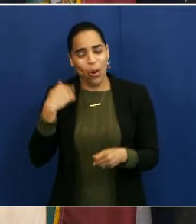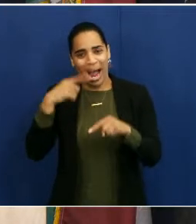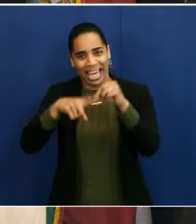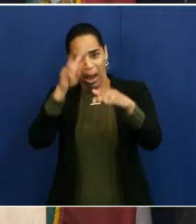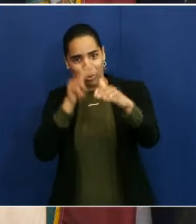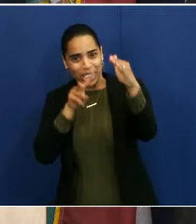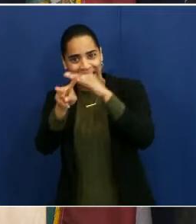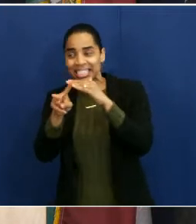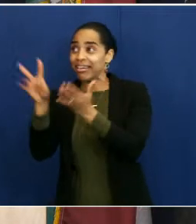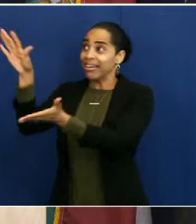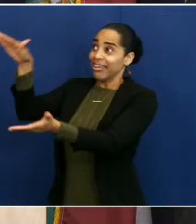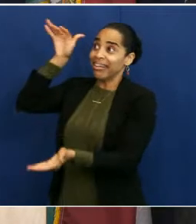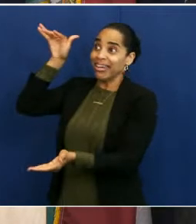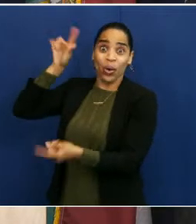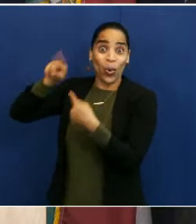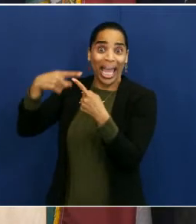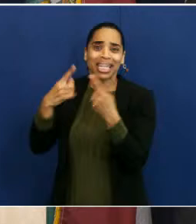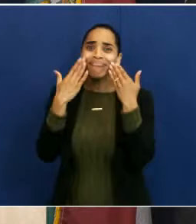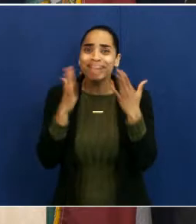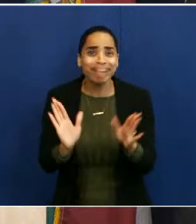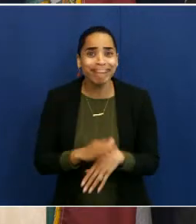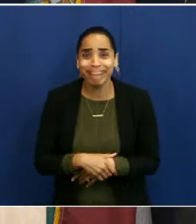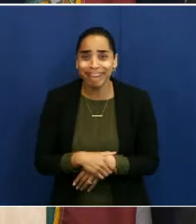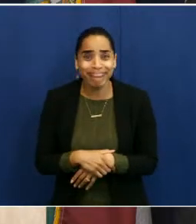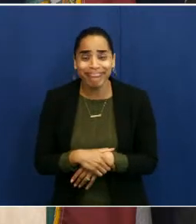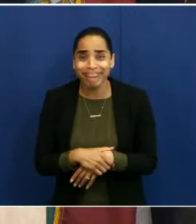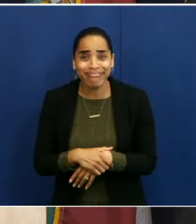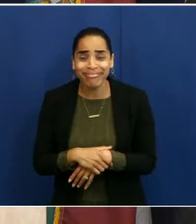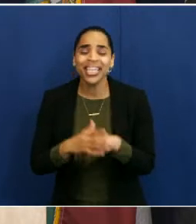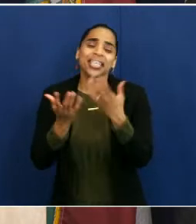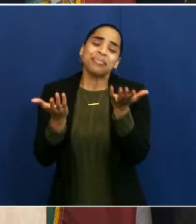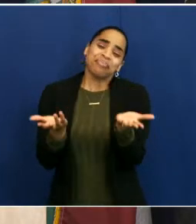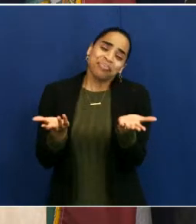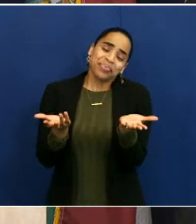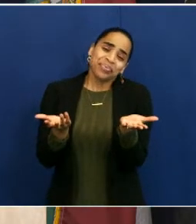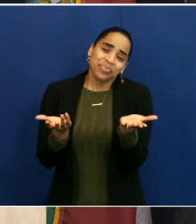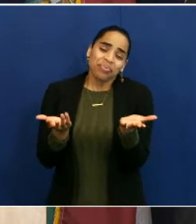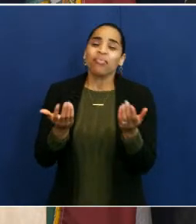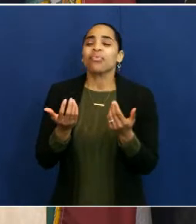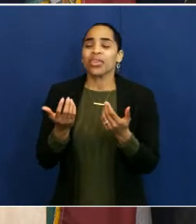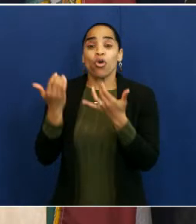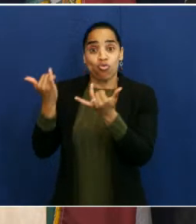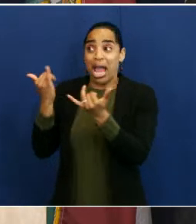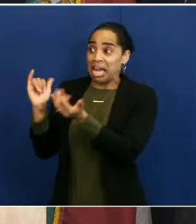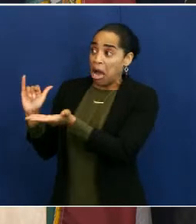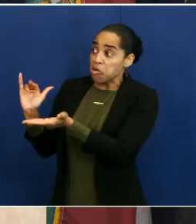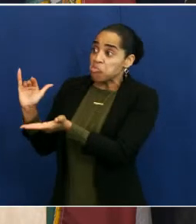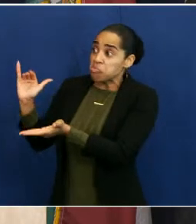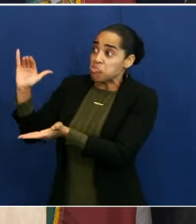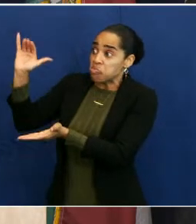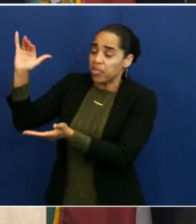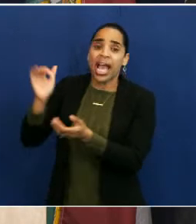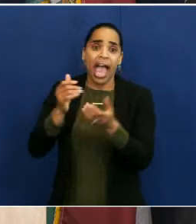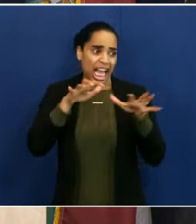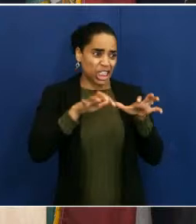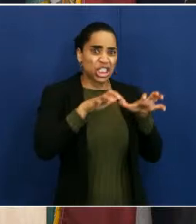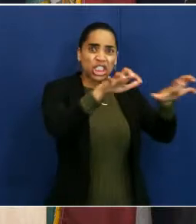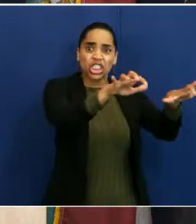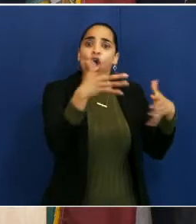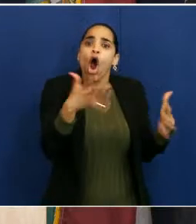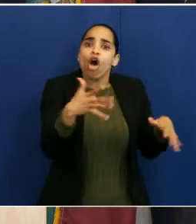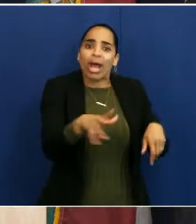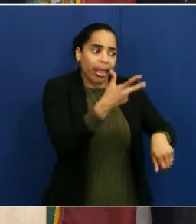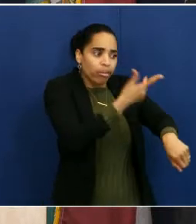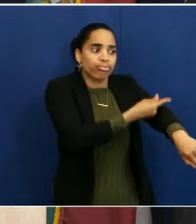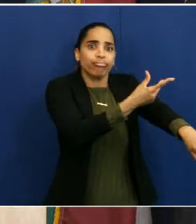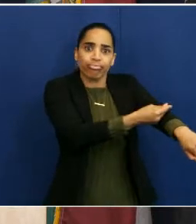now. I don't know when that's going to happen. I think, given the volume that we're getting to and the number of folks that have been vaccinated and we